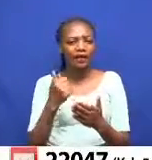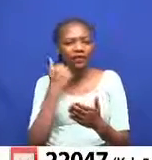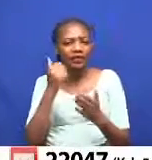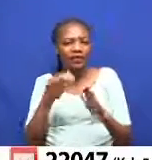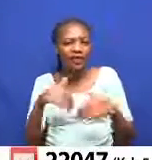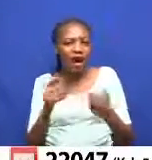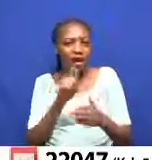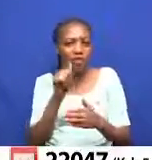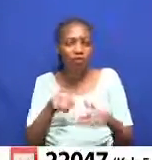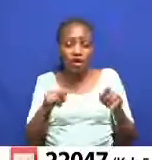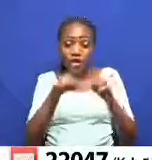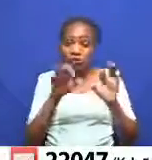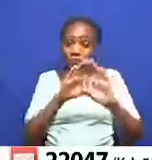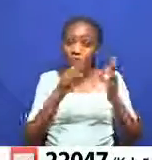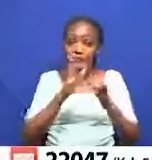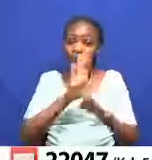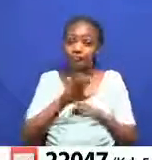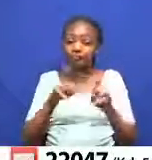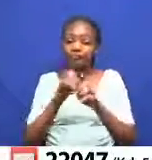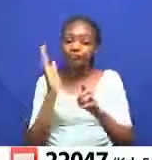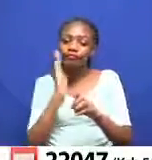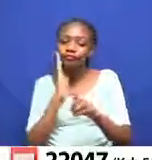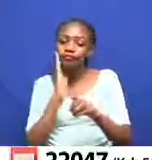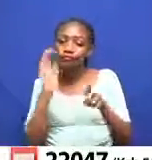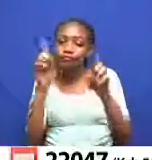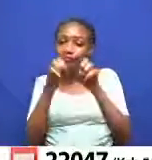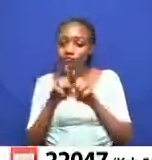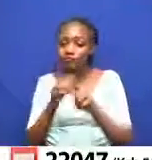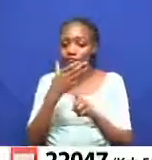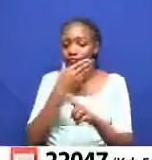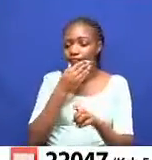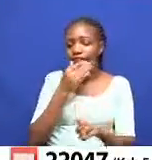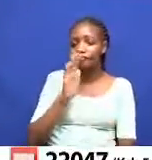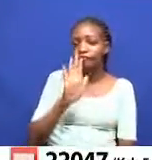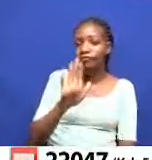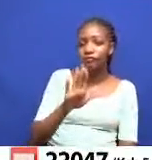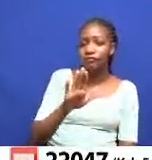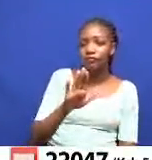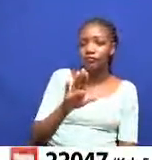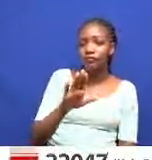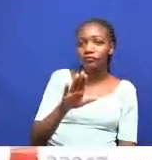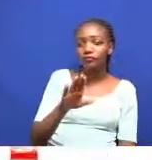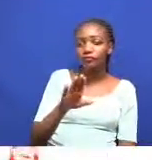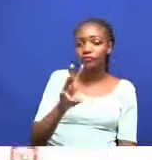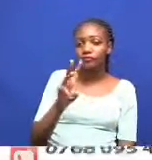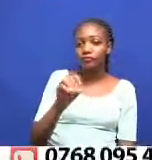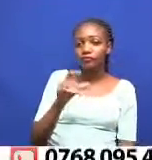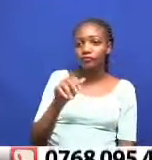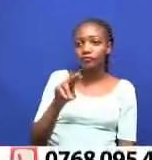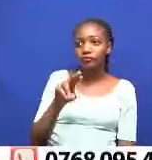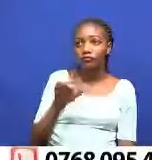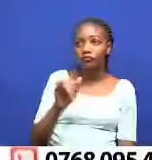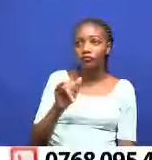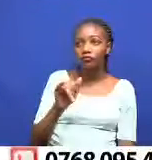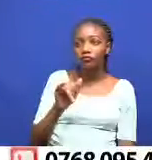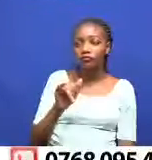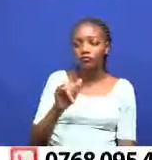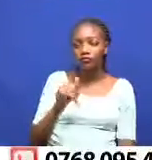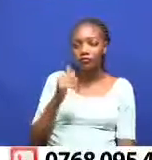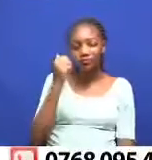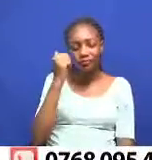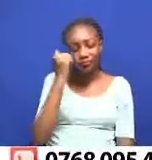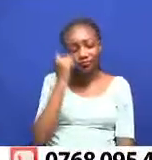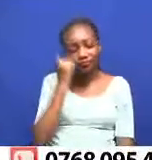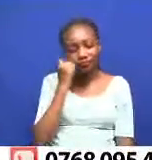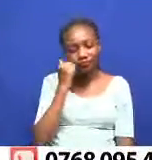family, including his mother, Valerie Wafula, and father, Mr. Cosmas Bukeko Wafula, eulogizing the late as a family man